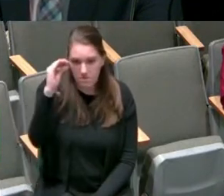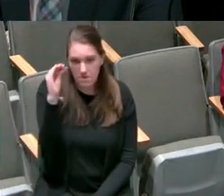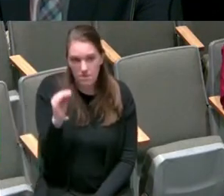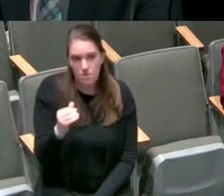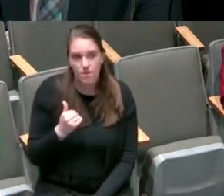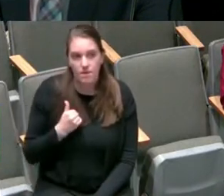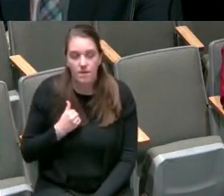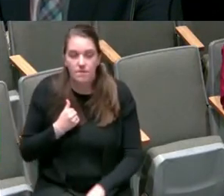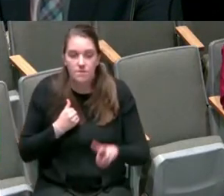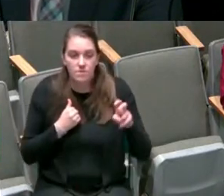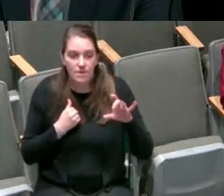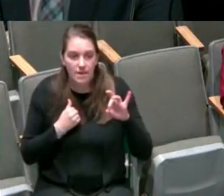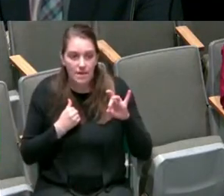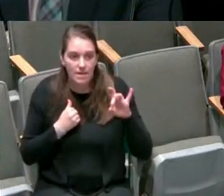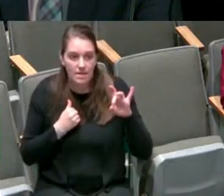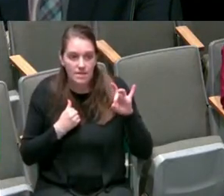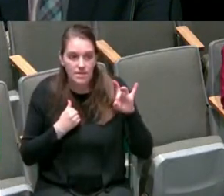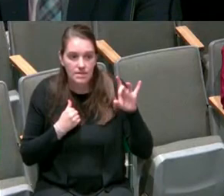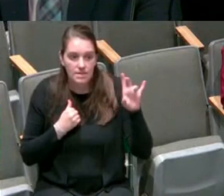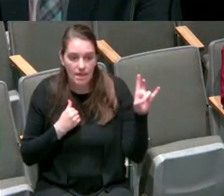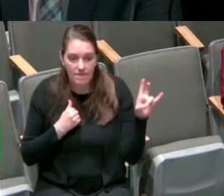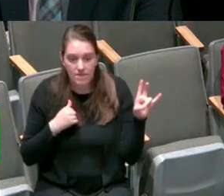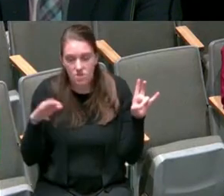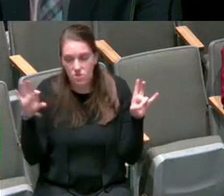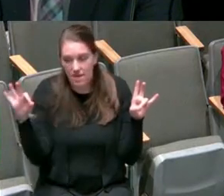287 to nine